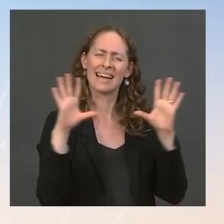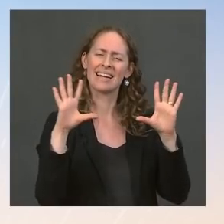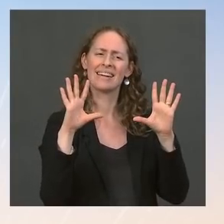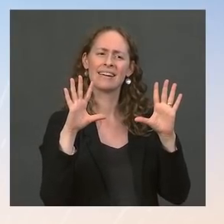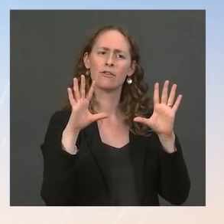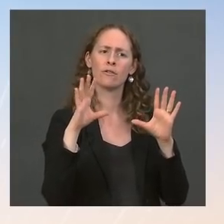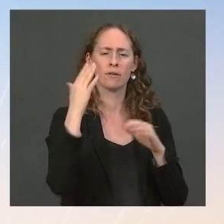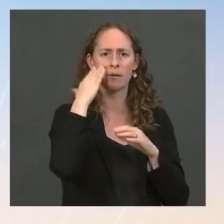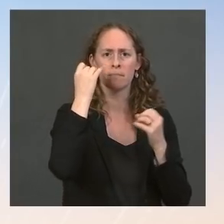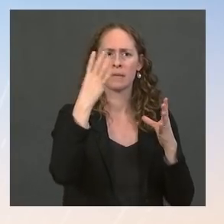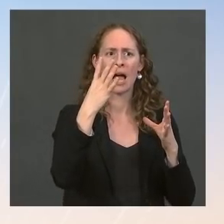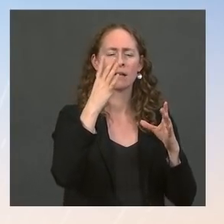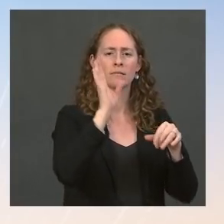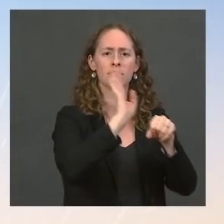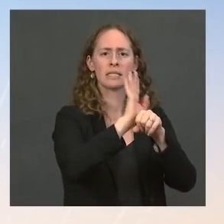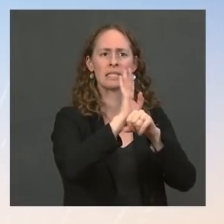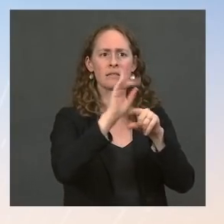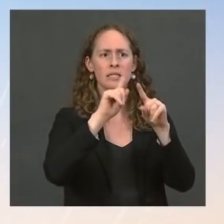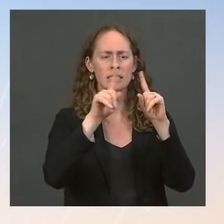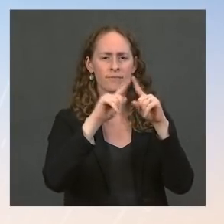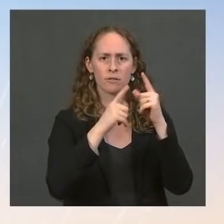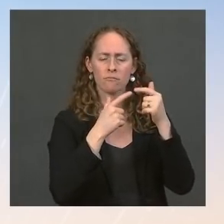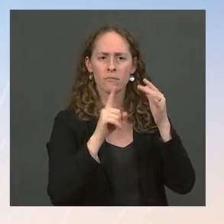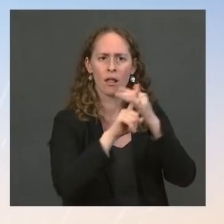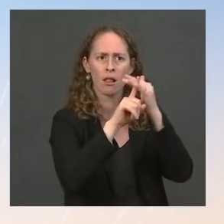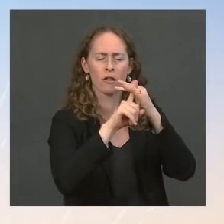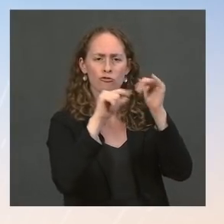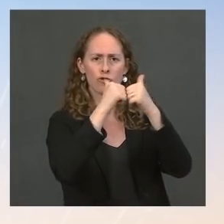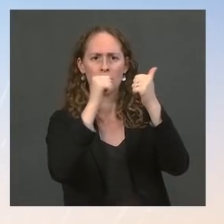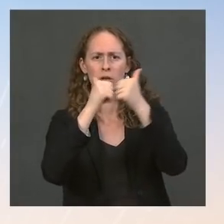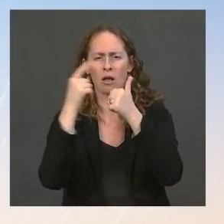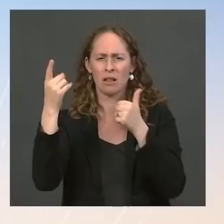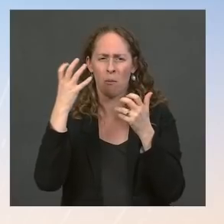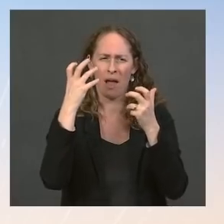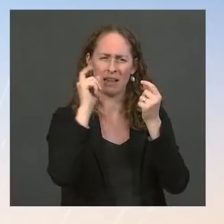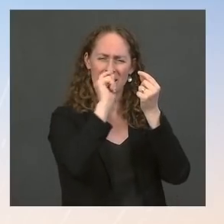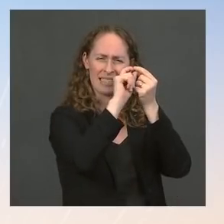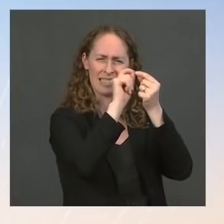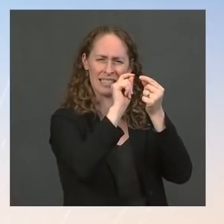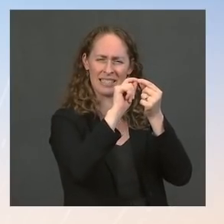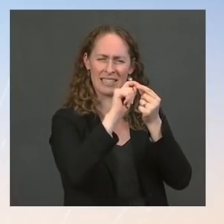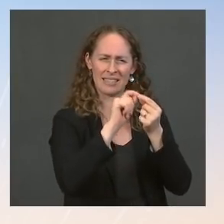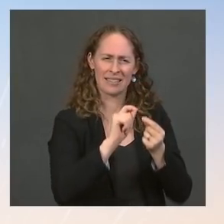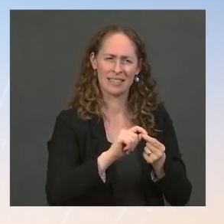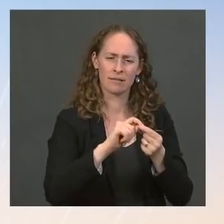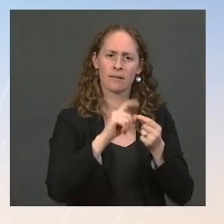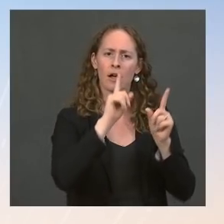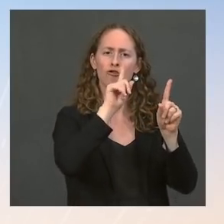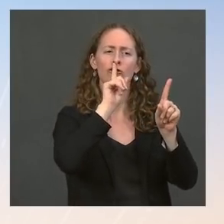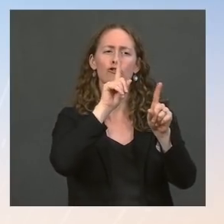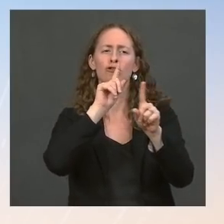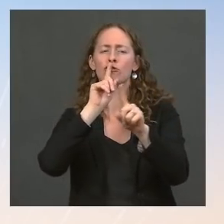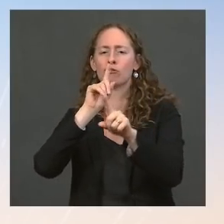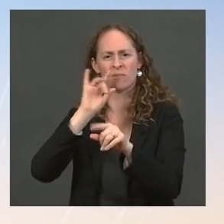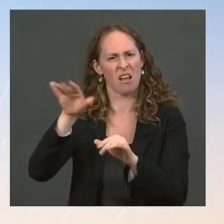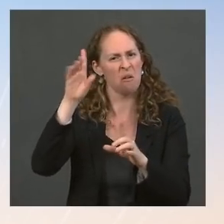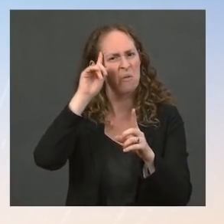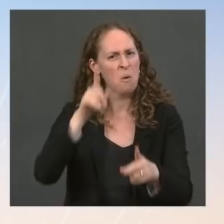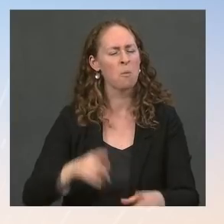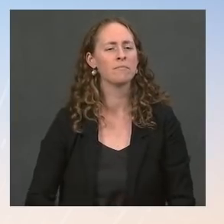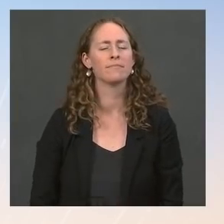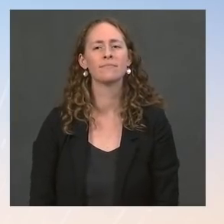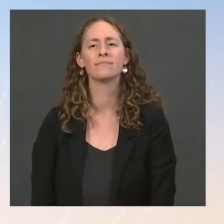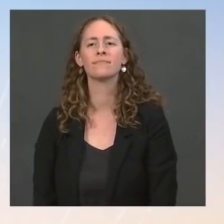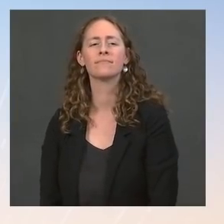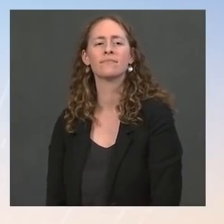with different challenges, but that's what they're working toward, and that's what their objective is. Final note, the